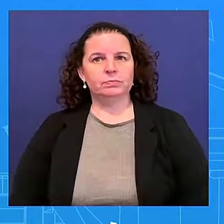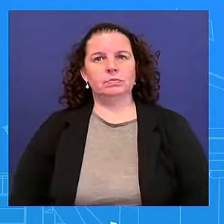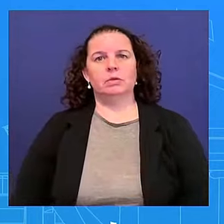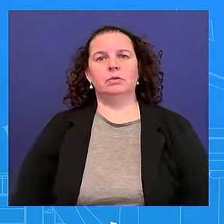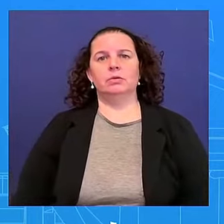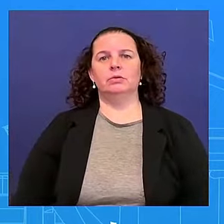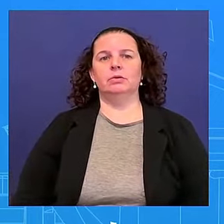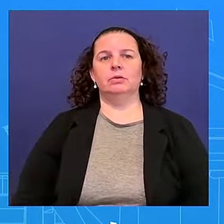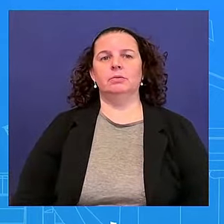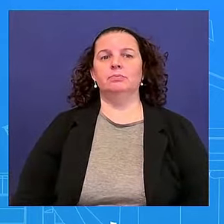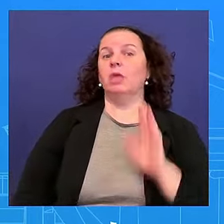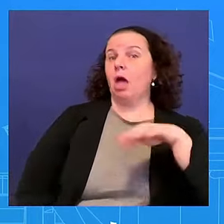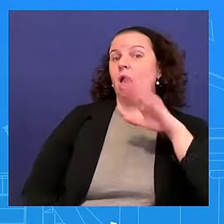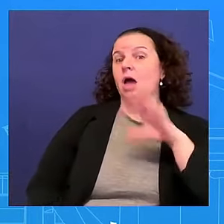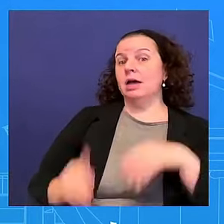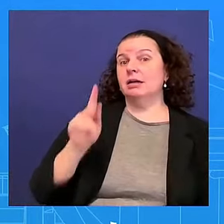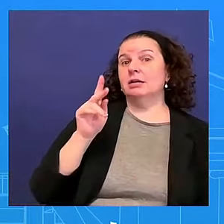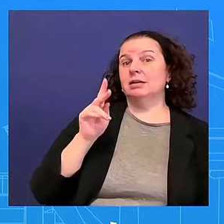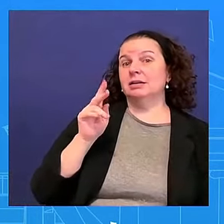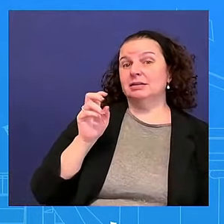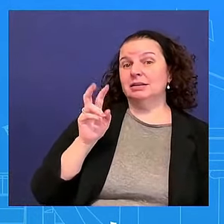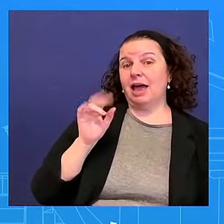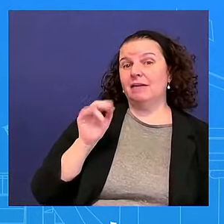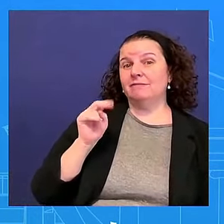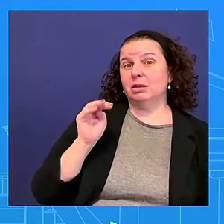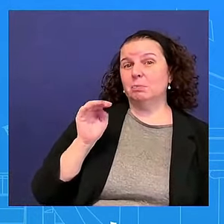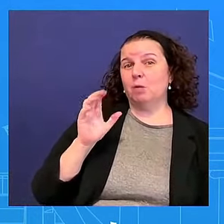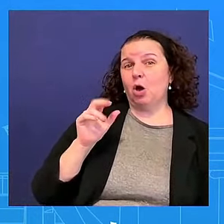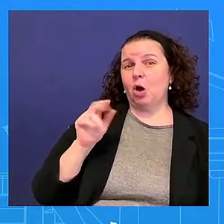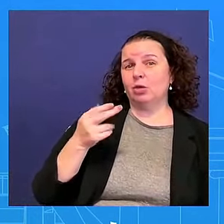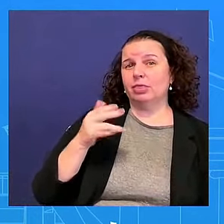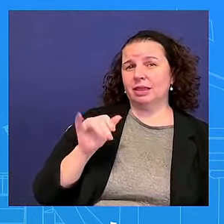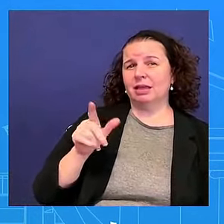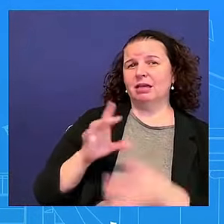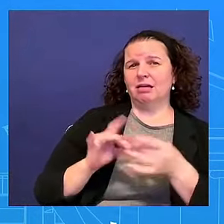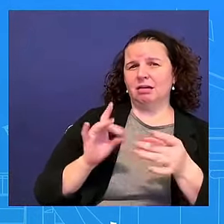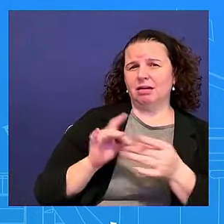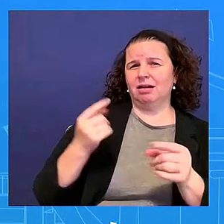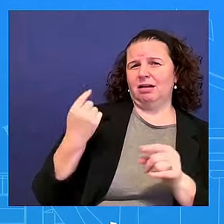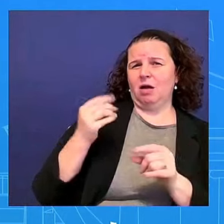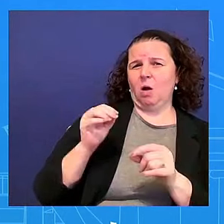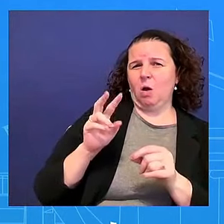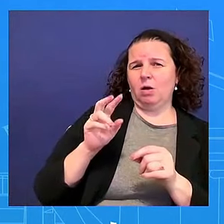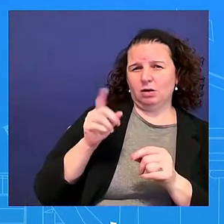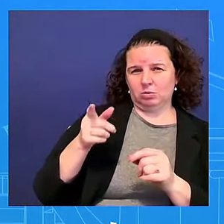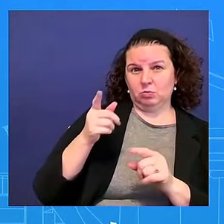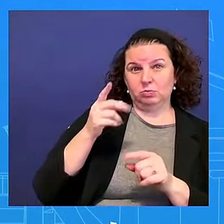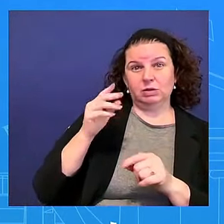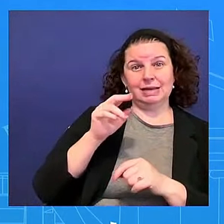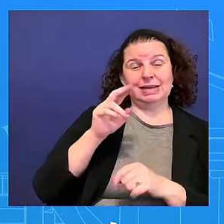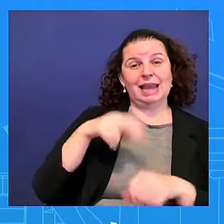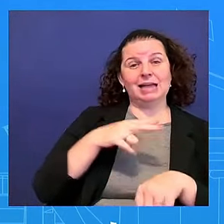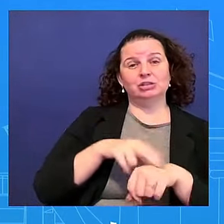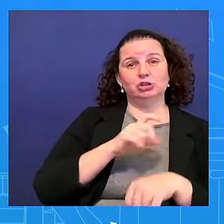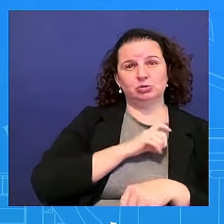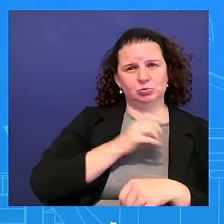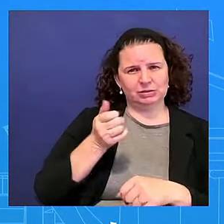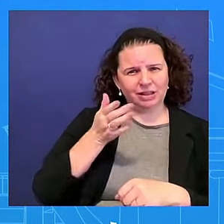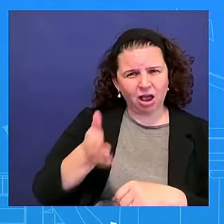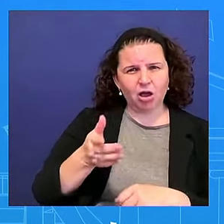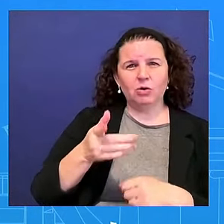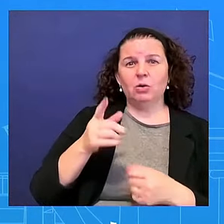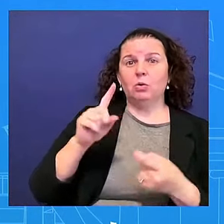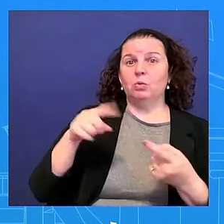Office, Jill was there as well. When the First Lady's in these meetings, is she making decisions or is she just advising the president? No,